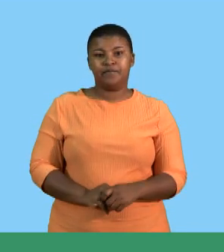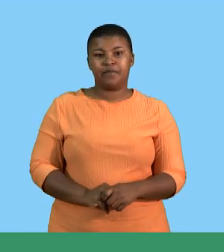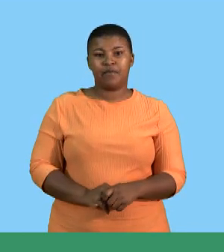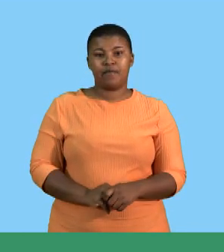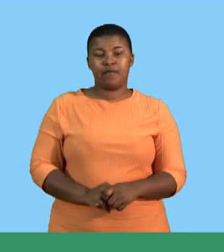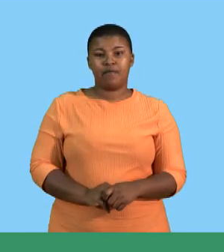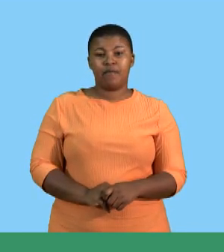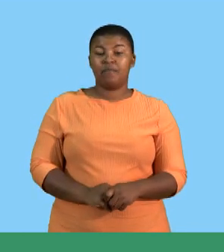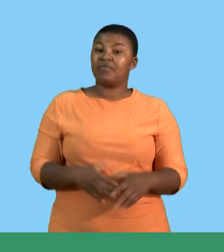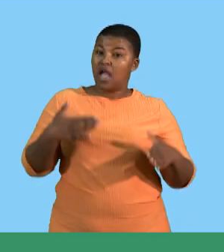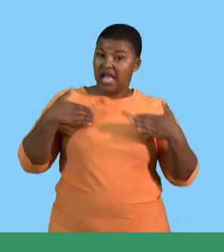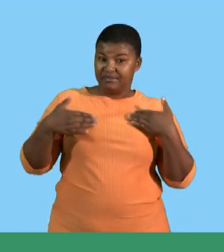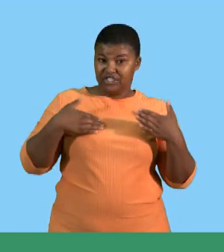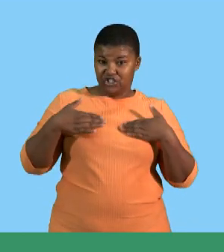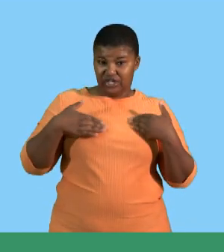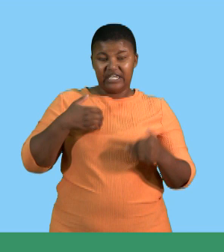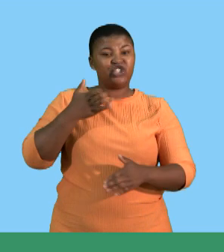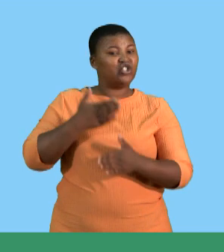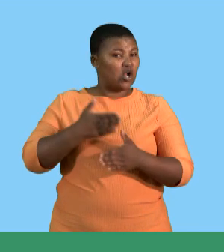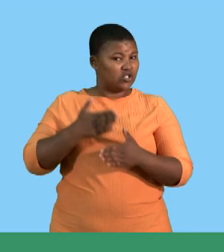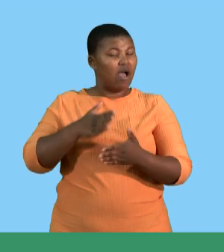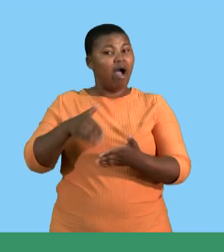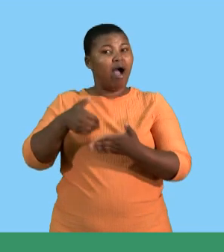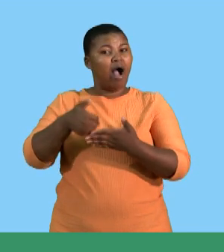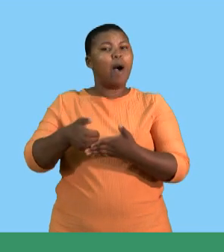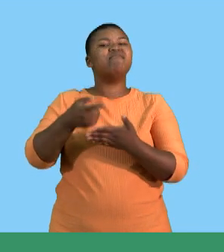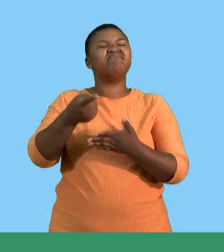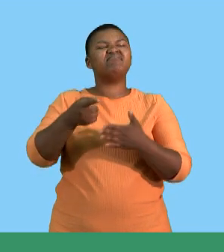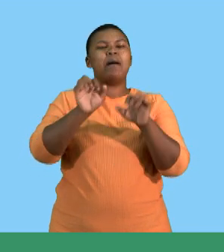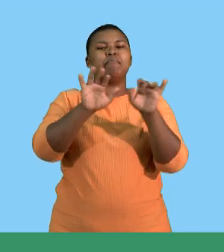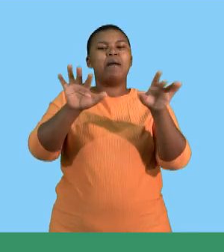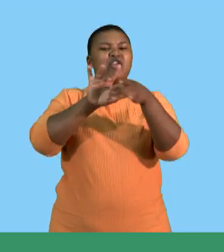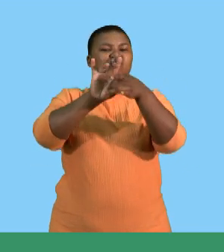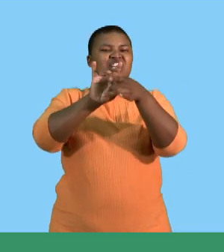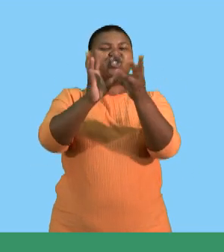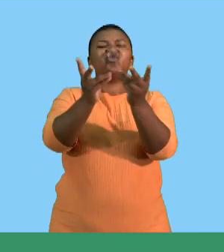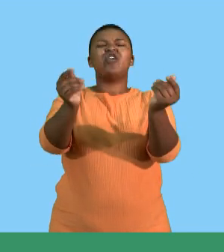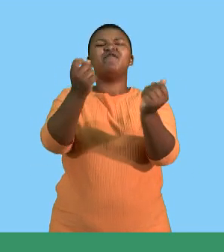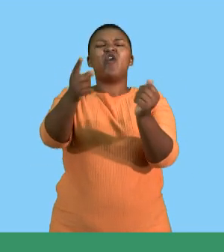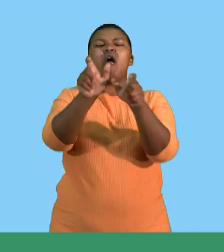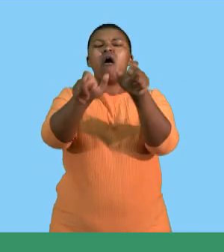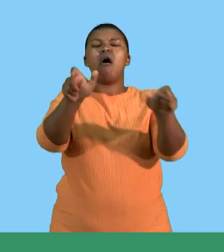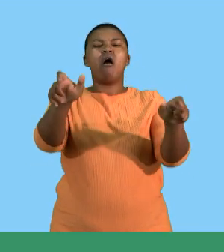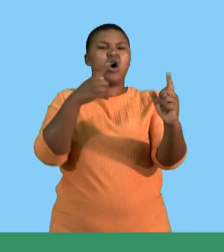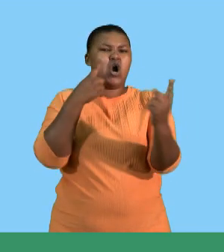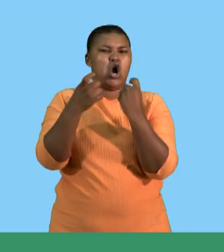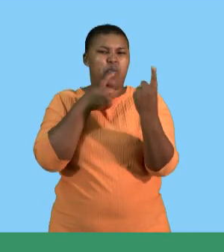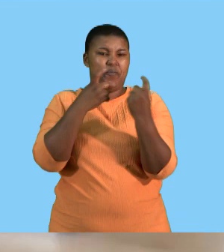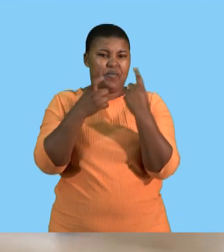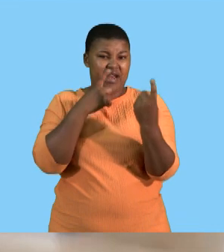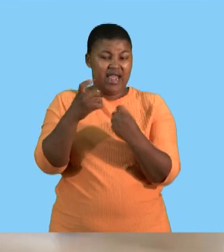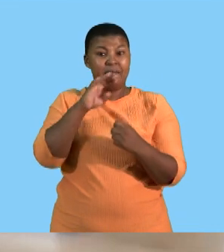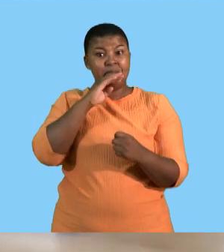information that must be needed in the future. They also help, administration also helps